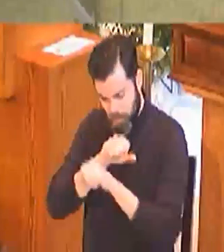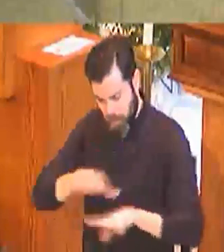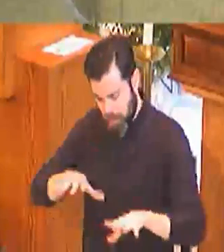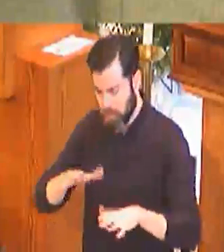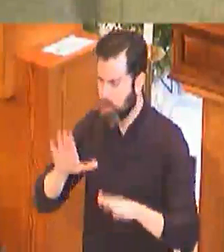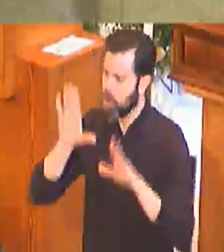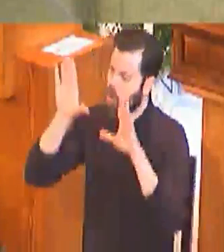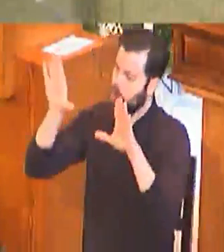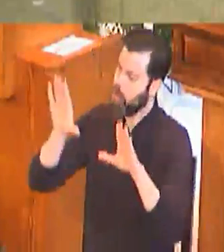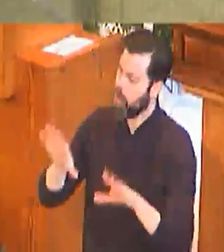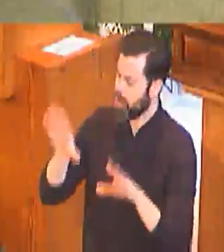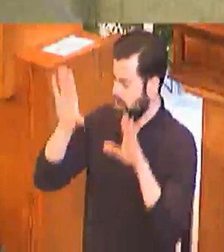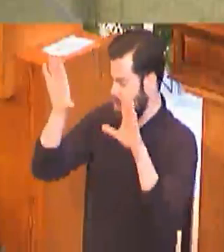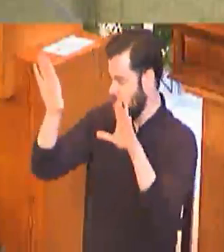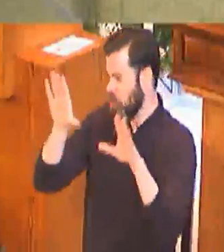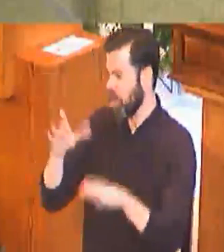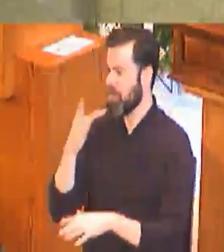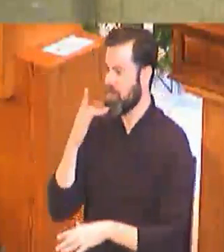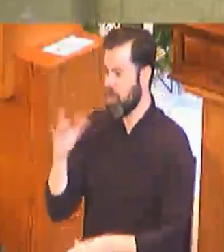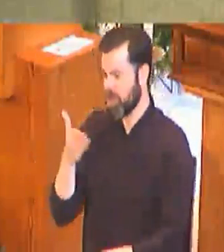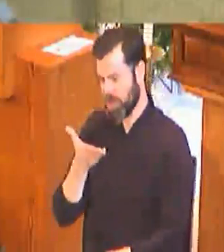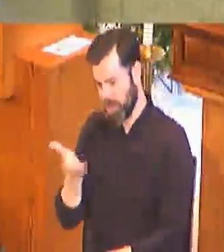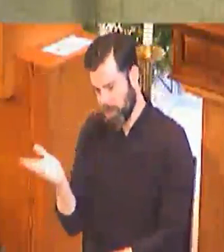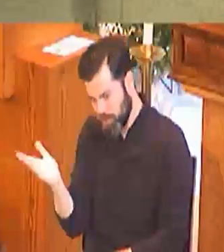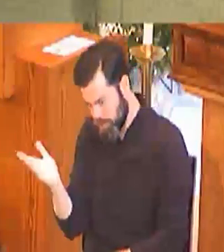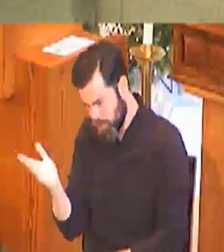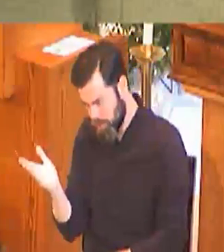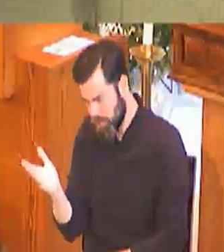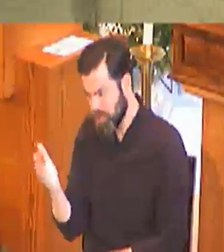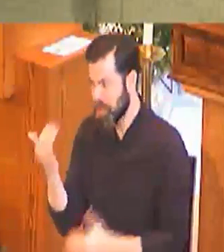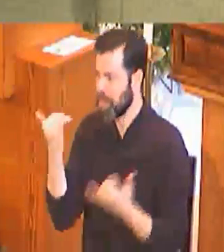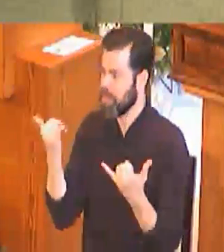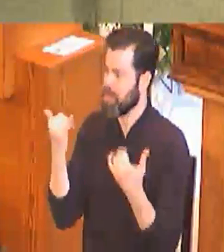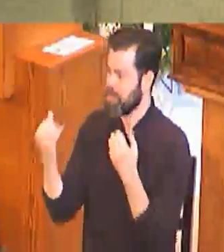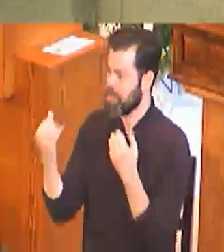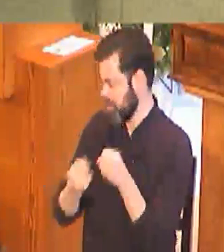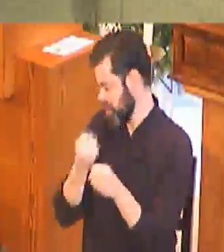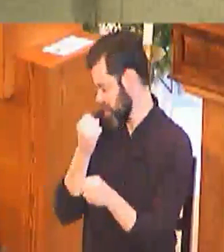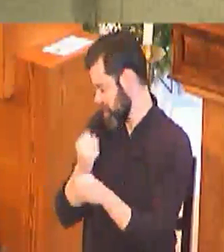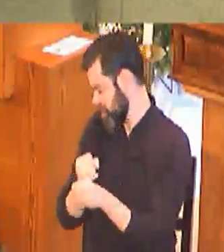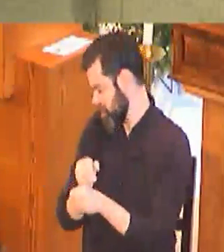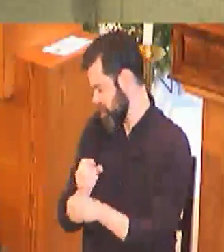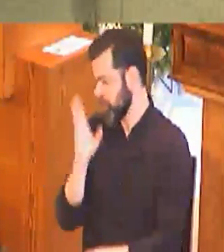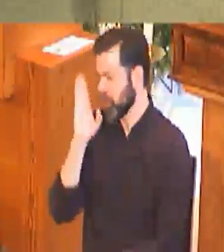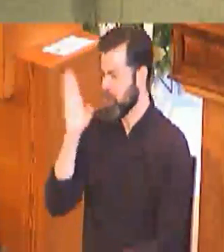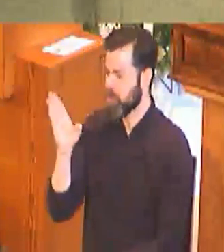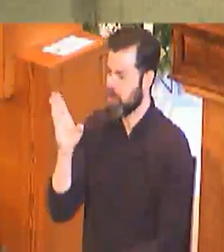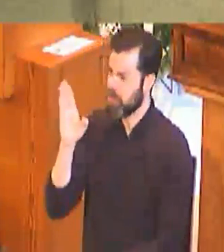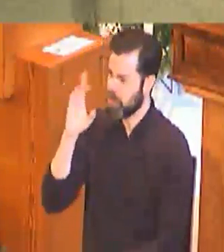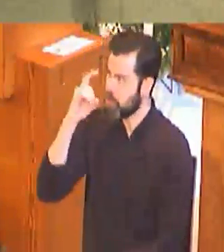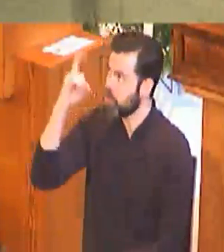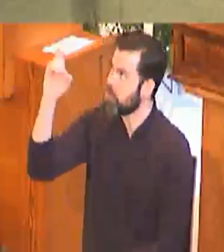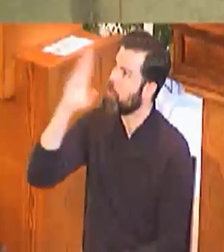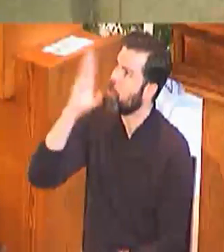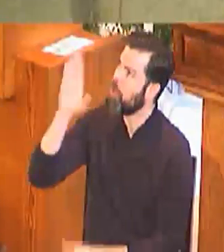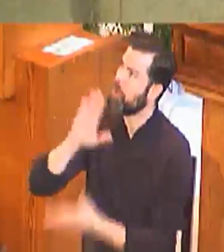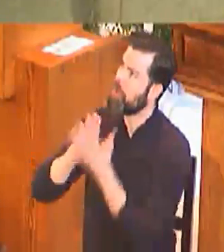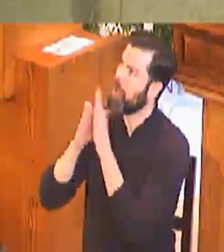Wonderful, wonderful, fortunate you. This is the year that your dreams come